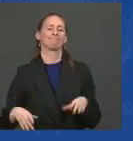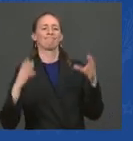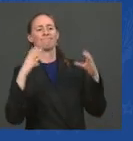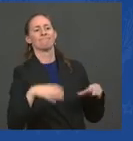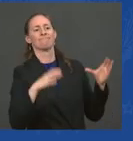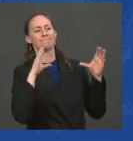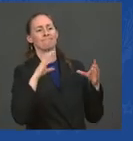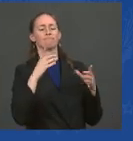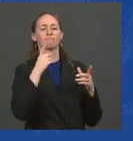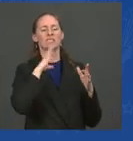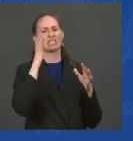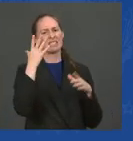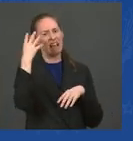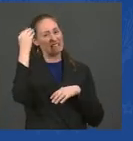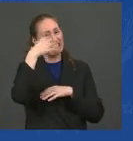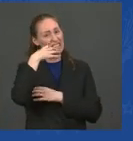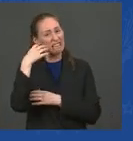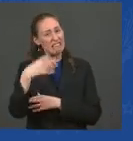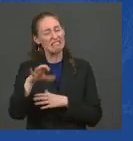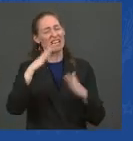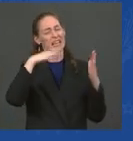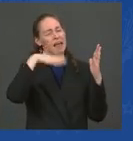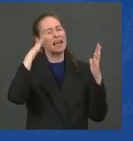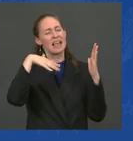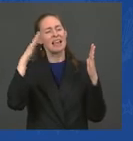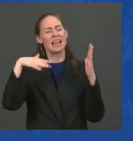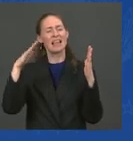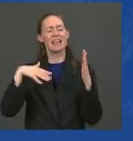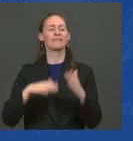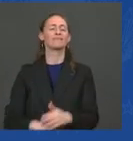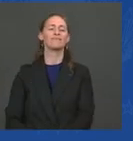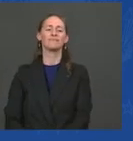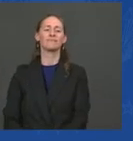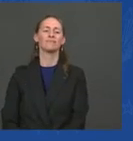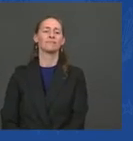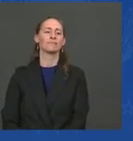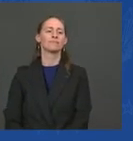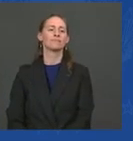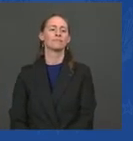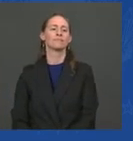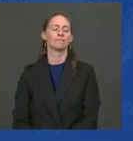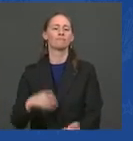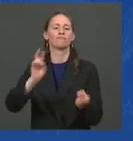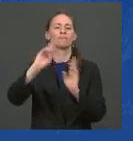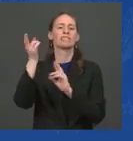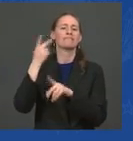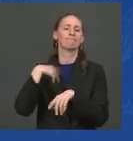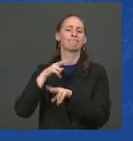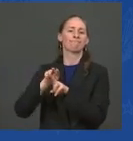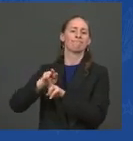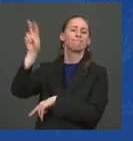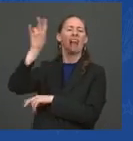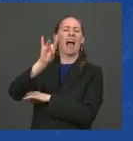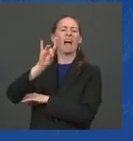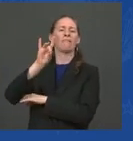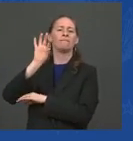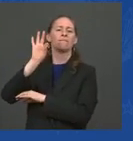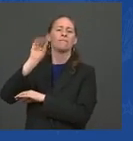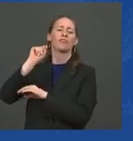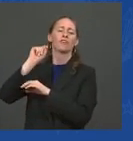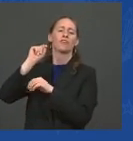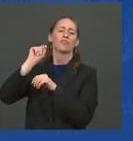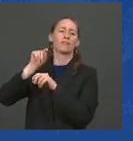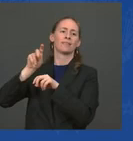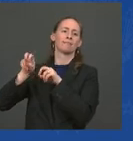as well. And I'm up on a 8-foot ladder painting the crown